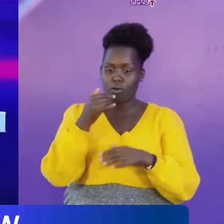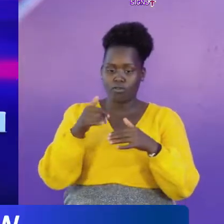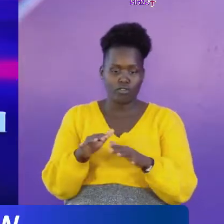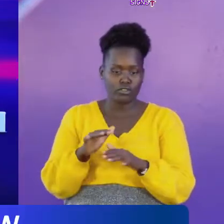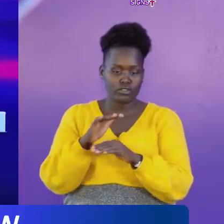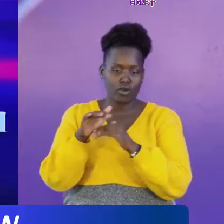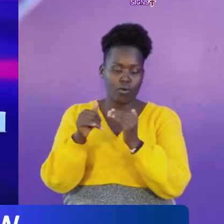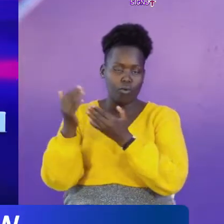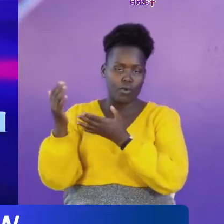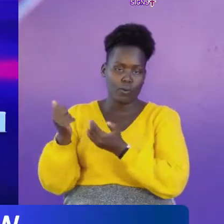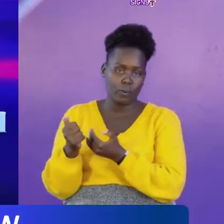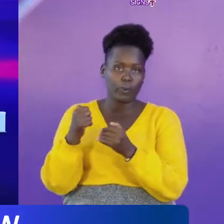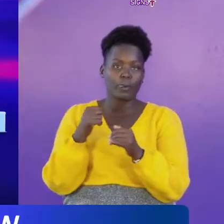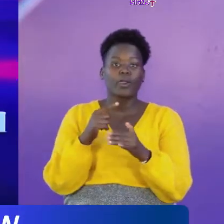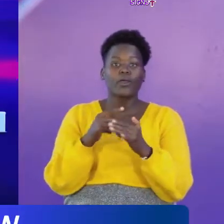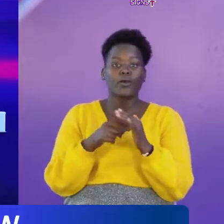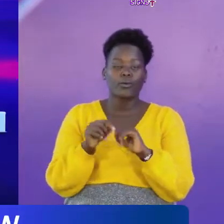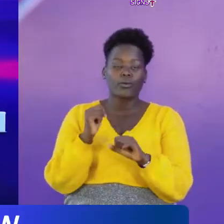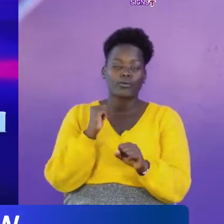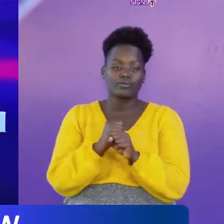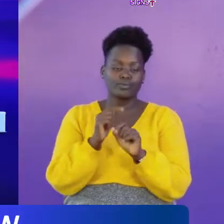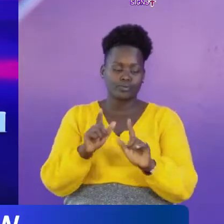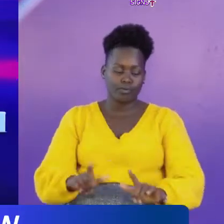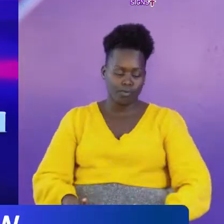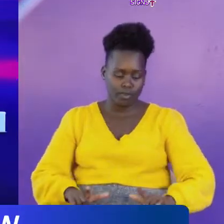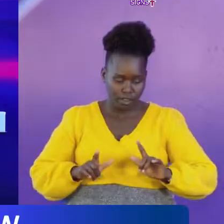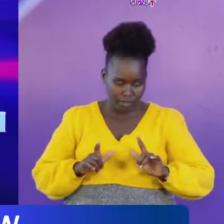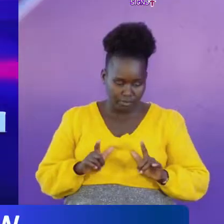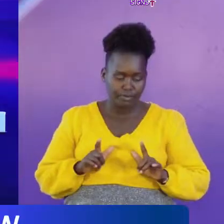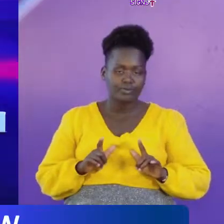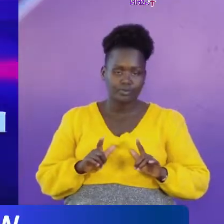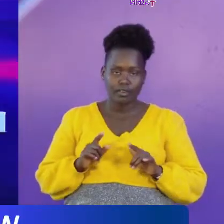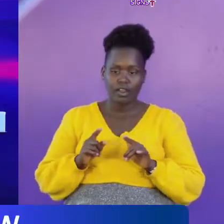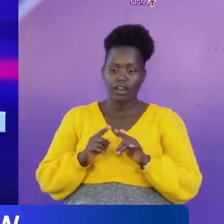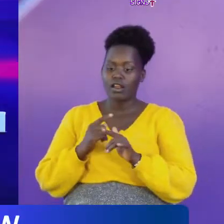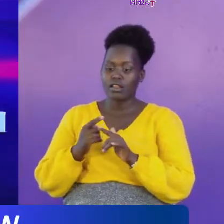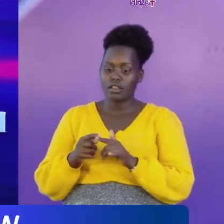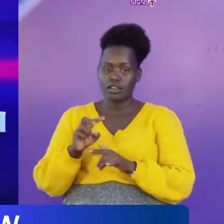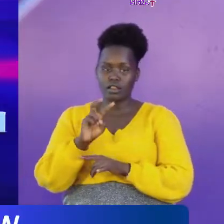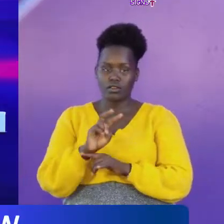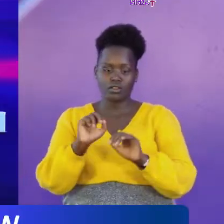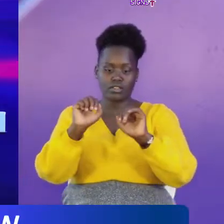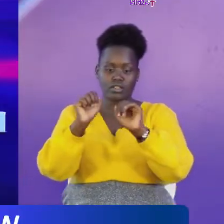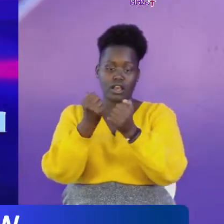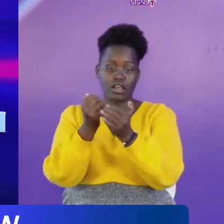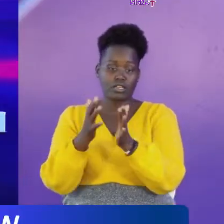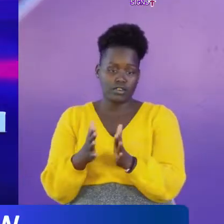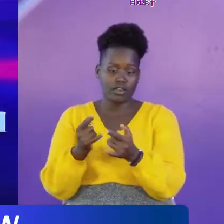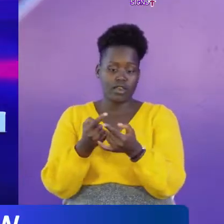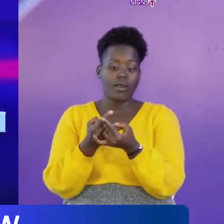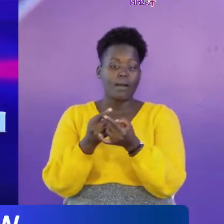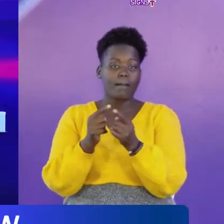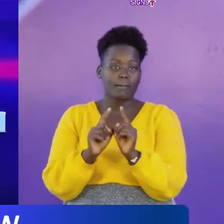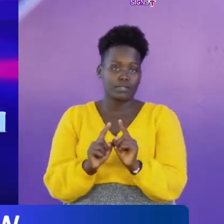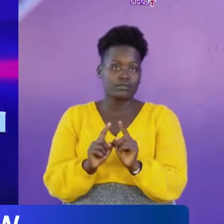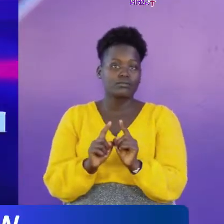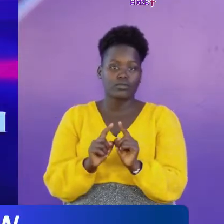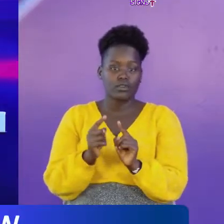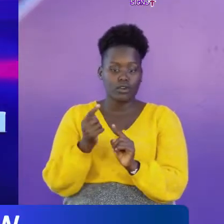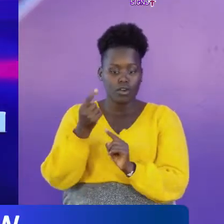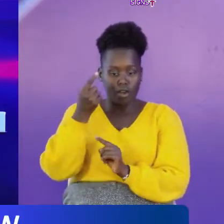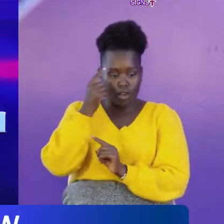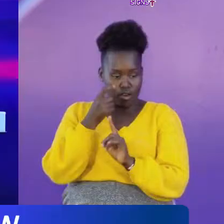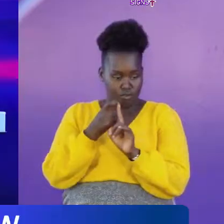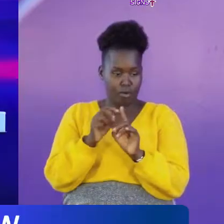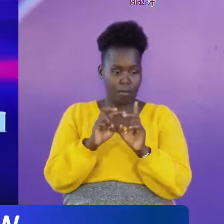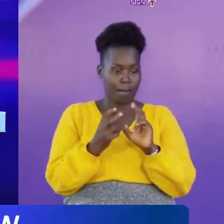hope in what they are doing and in life generally, then they look at you as a savior. But then from your